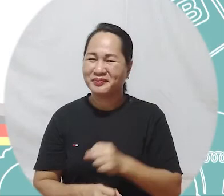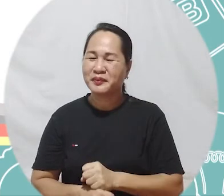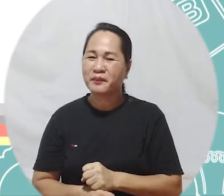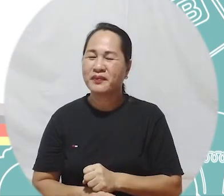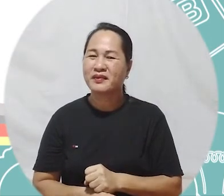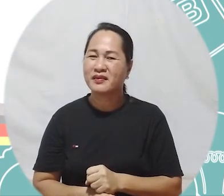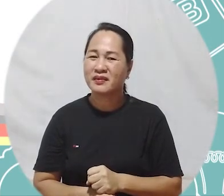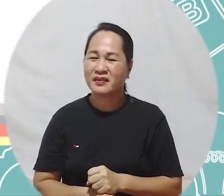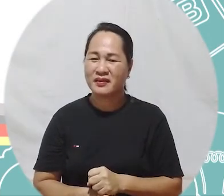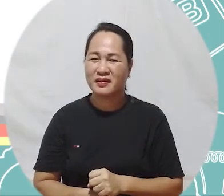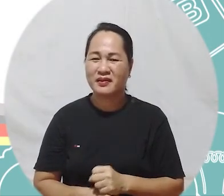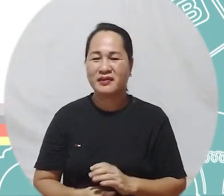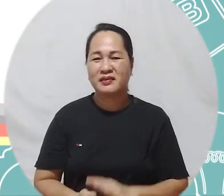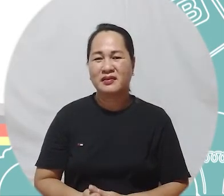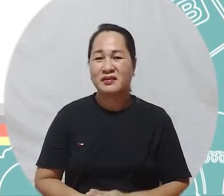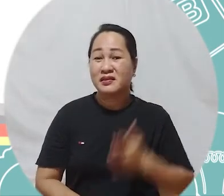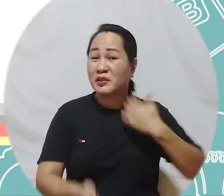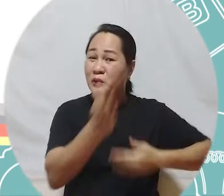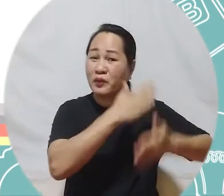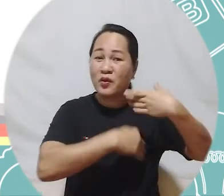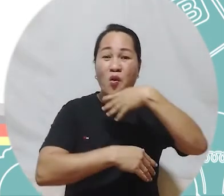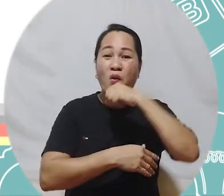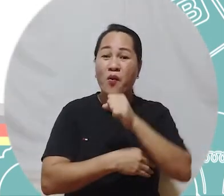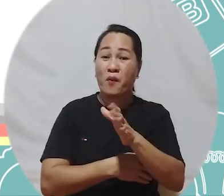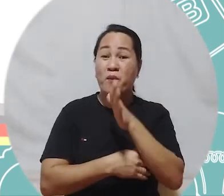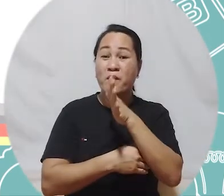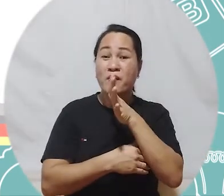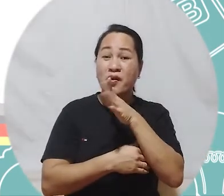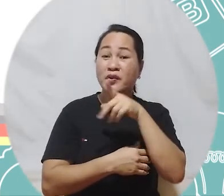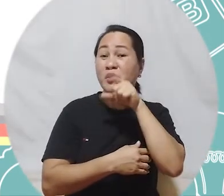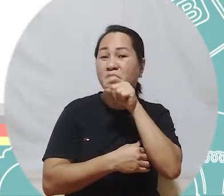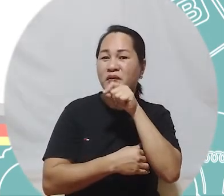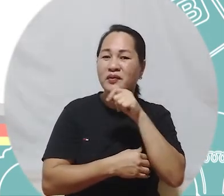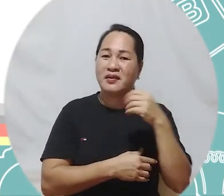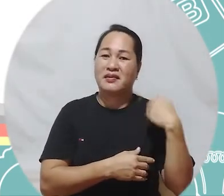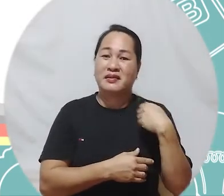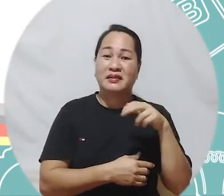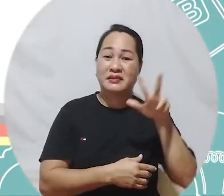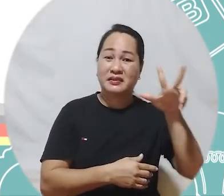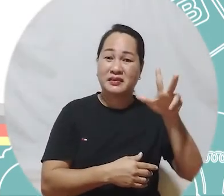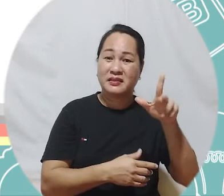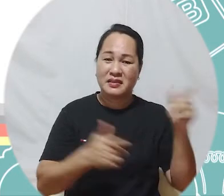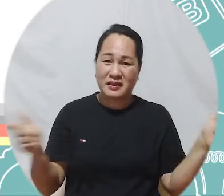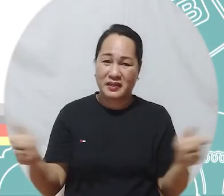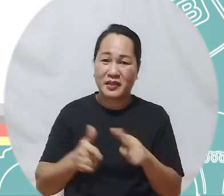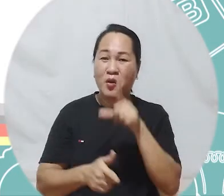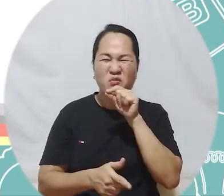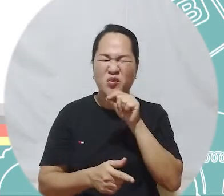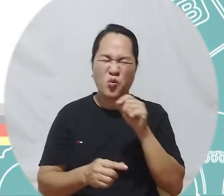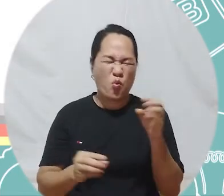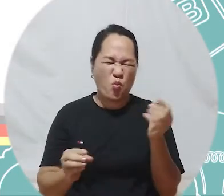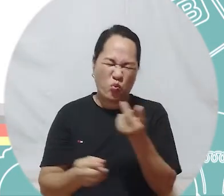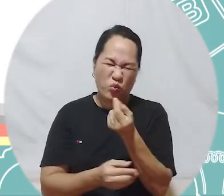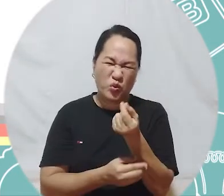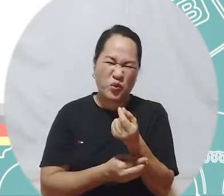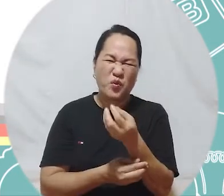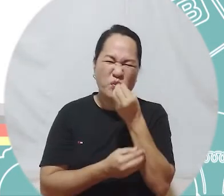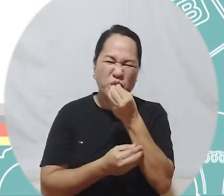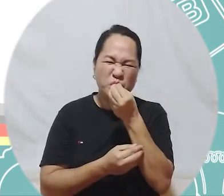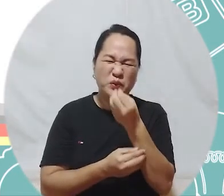this one? Once upon a time, there was an old mother bird who had 3 little birdlings and not enough food to feed